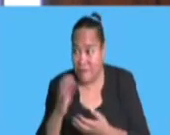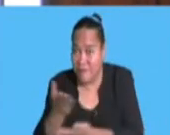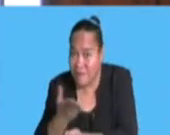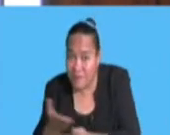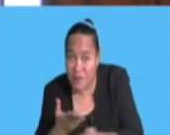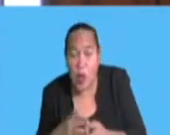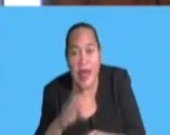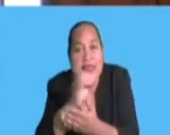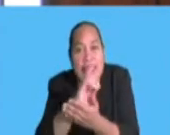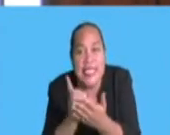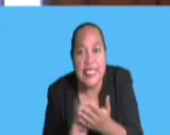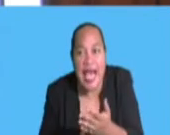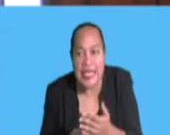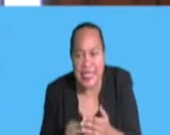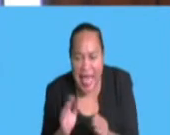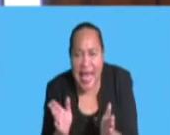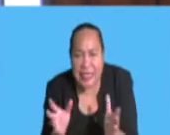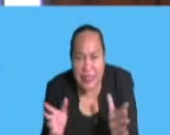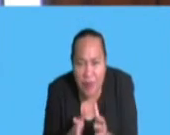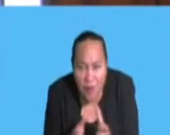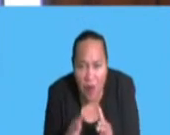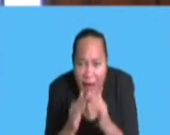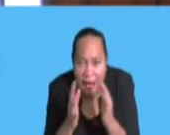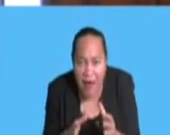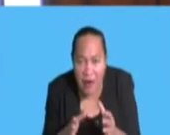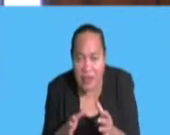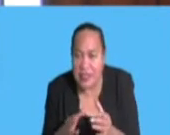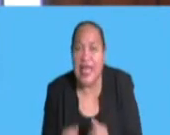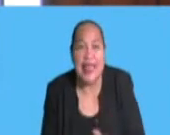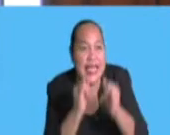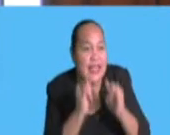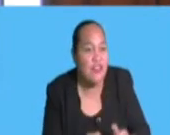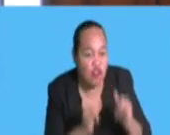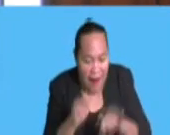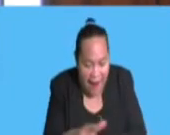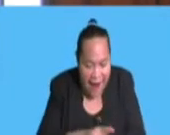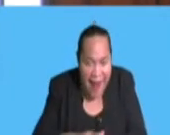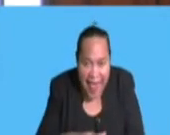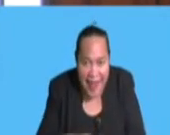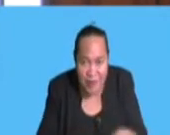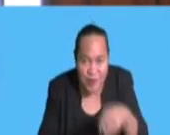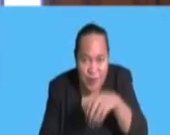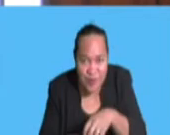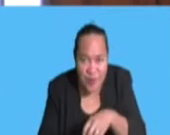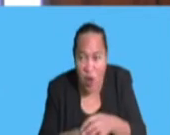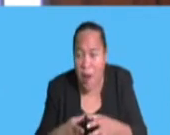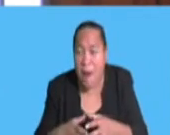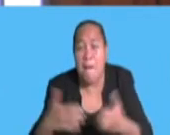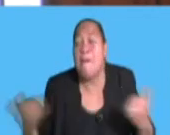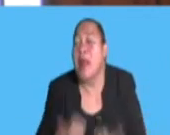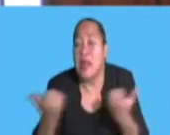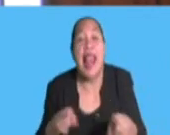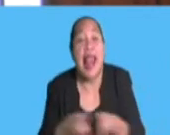build medium to high density housing versus just individual land lots on a massive commercial scale, just